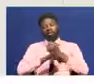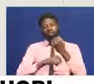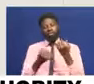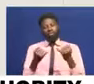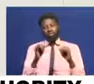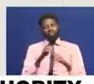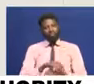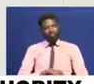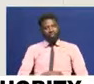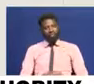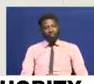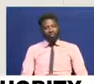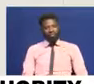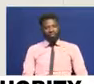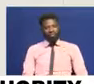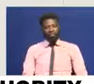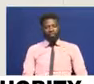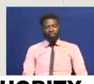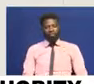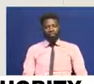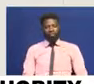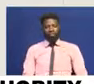finance bill